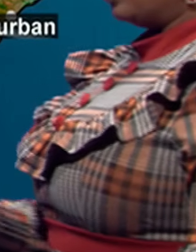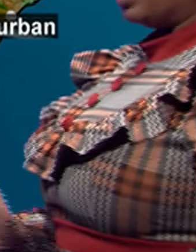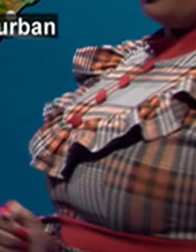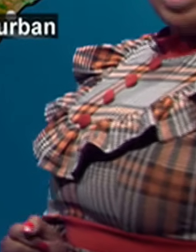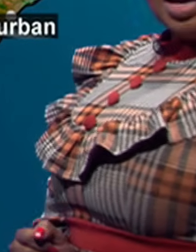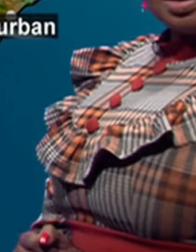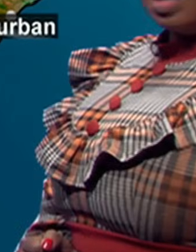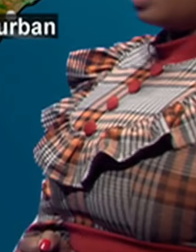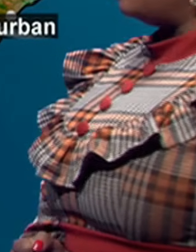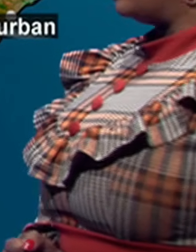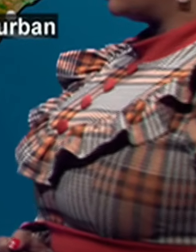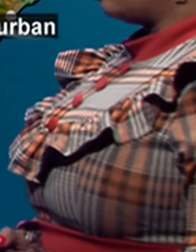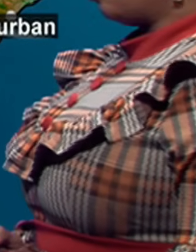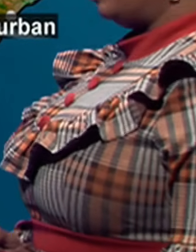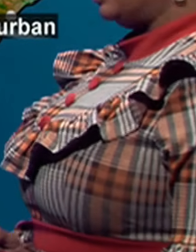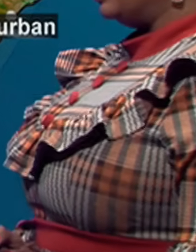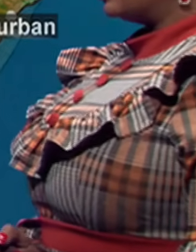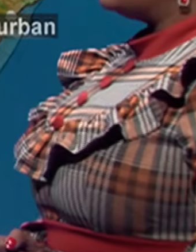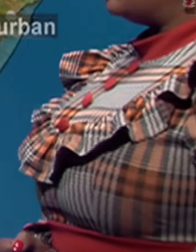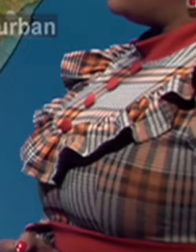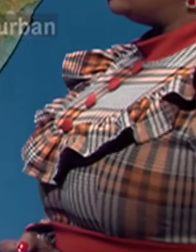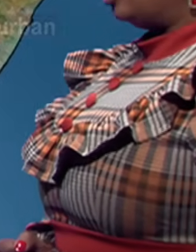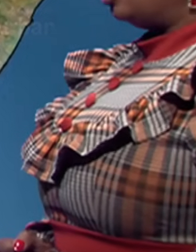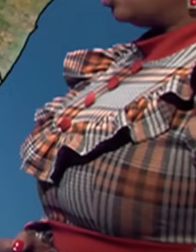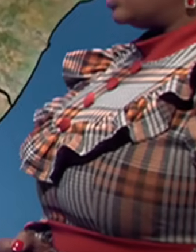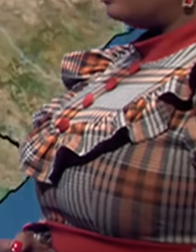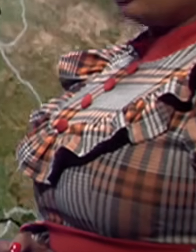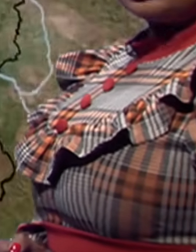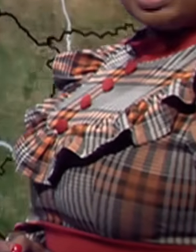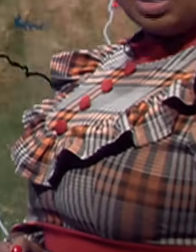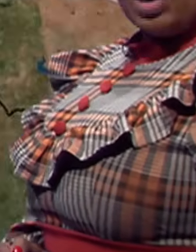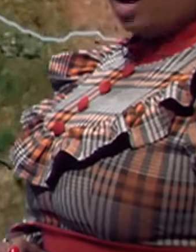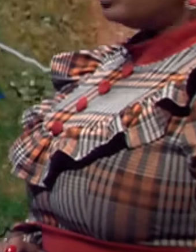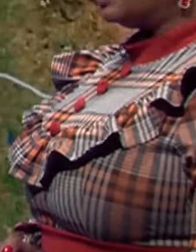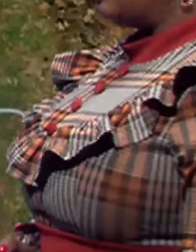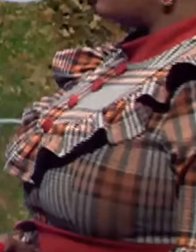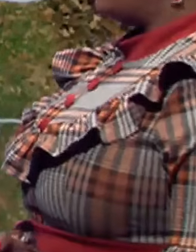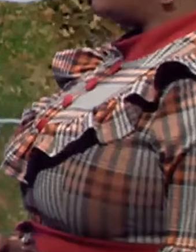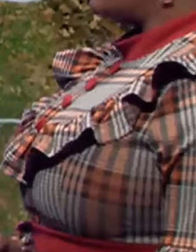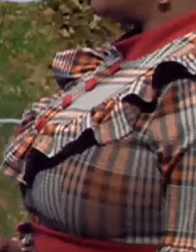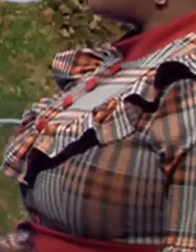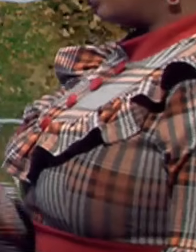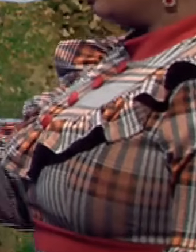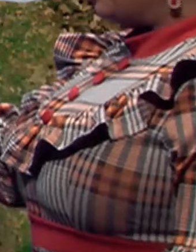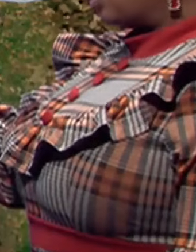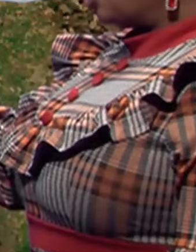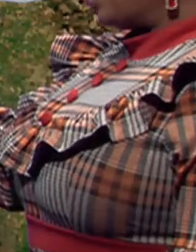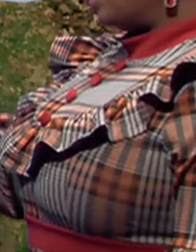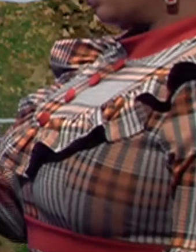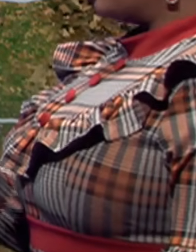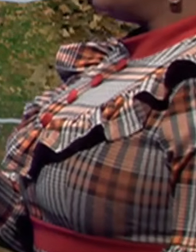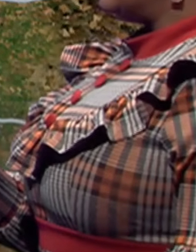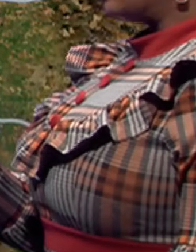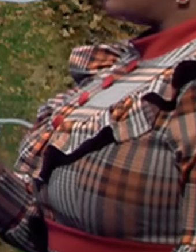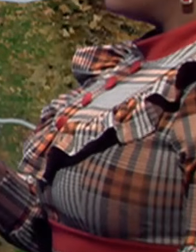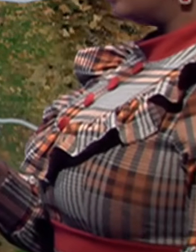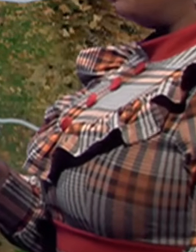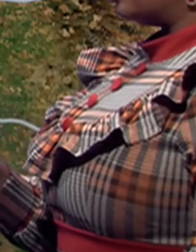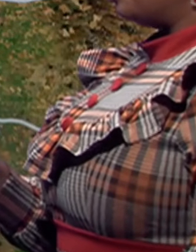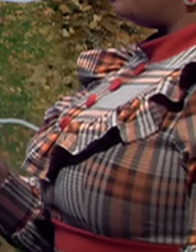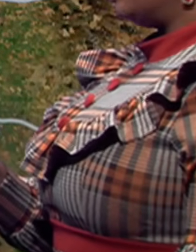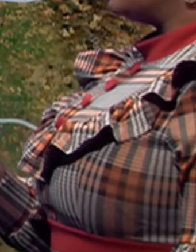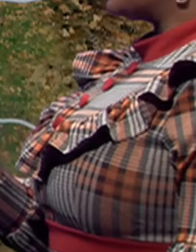tsenelela gona go la Eastern Cape a ke re tlhokomele ge re tswela pele jwale le tsona re lebelela go sasa go la Gauteng go lebelela gona go la Pretoria go tla be go ntse le ka marung